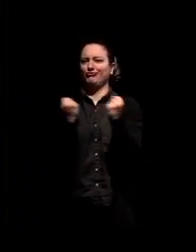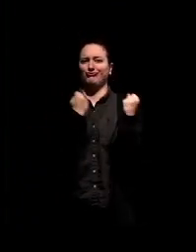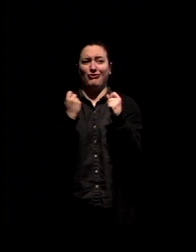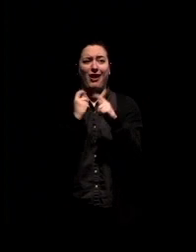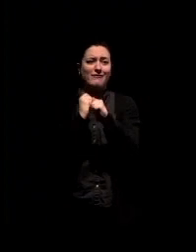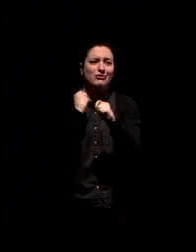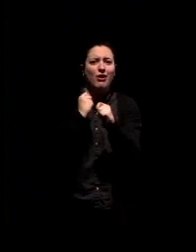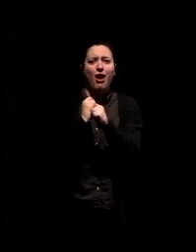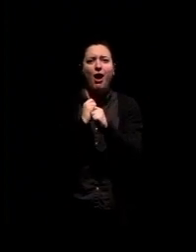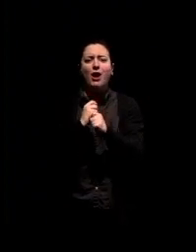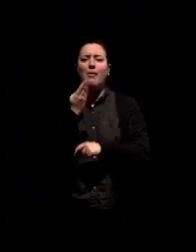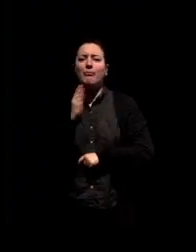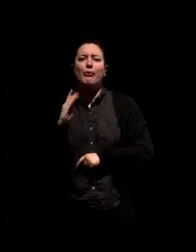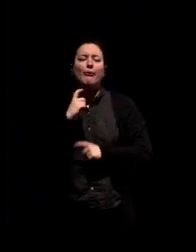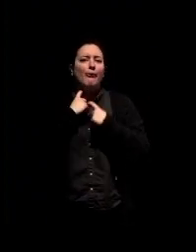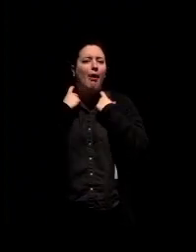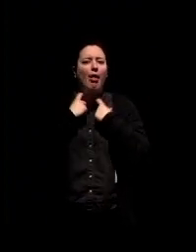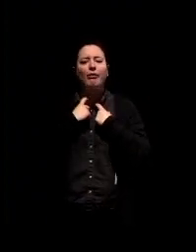And so